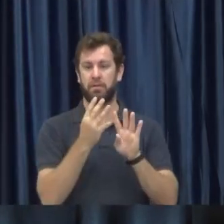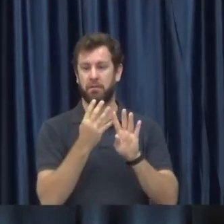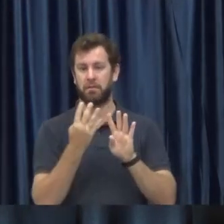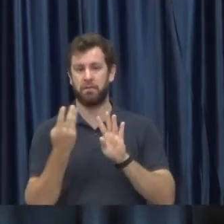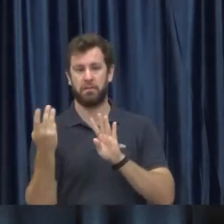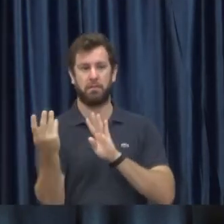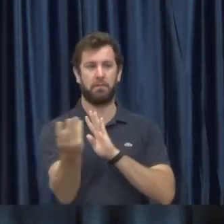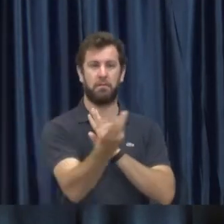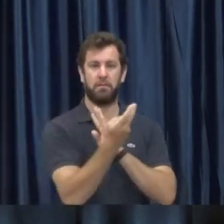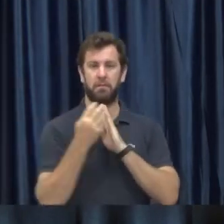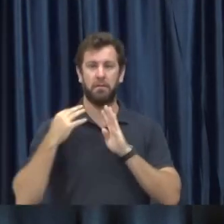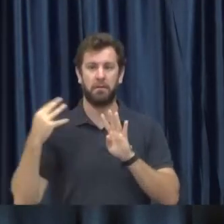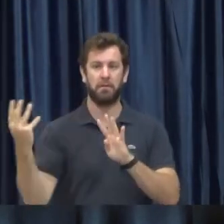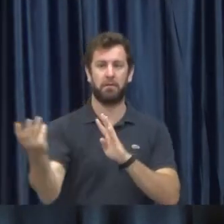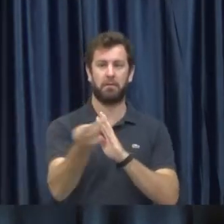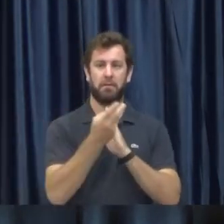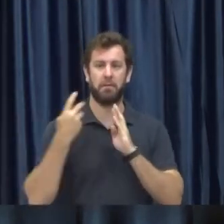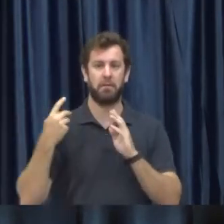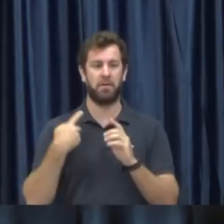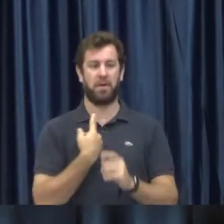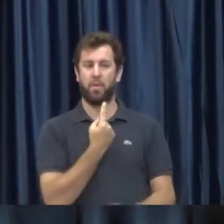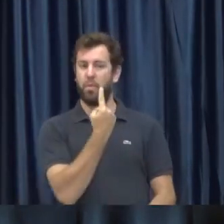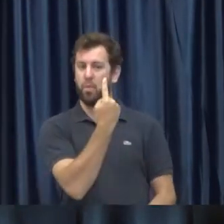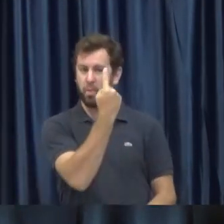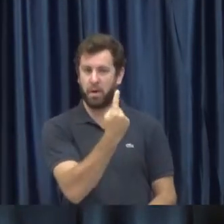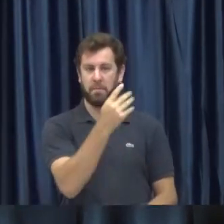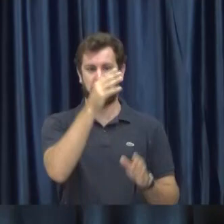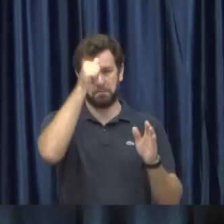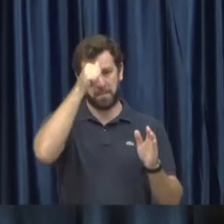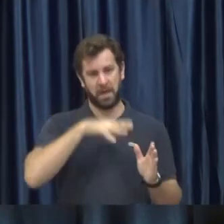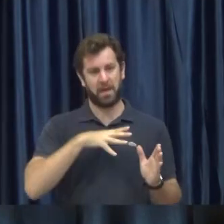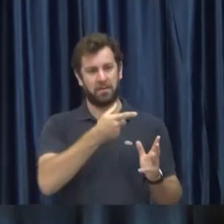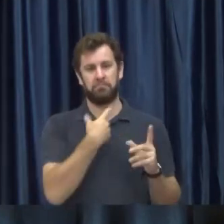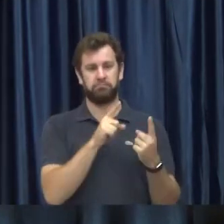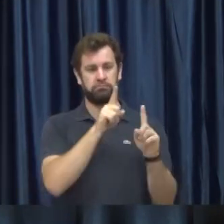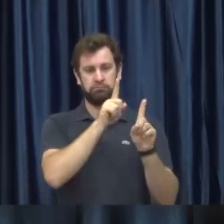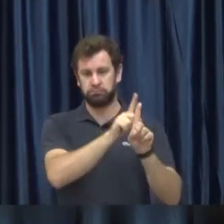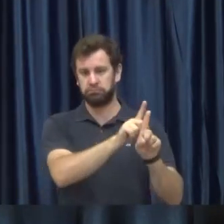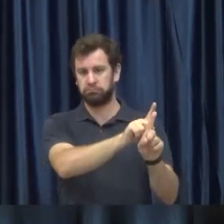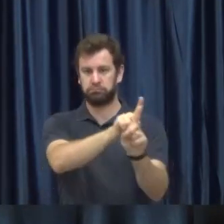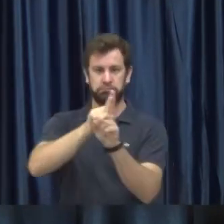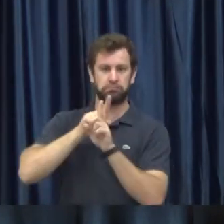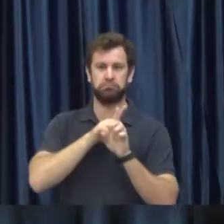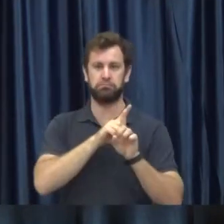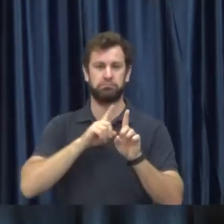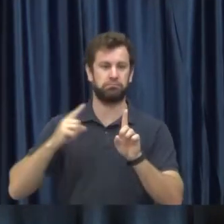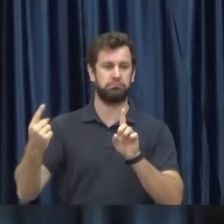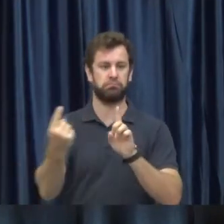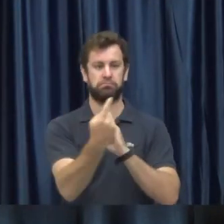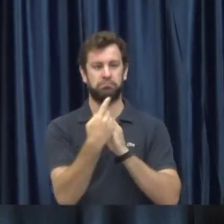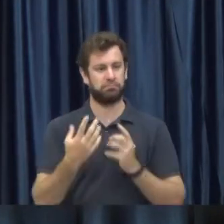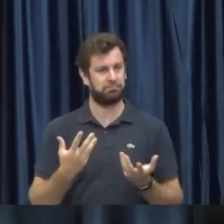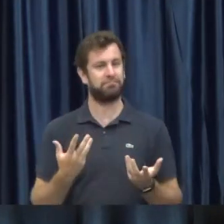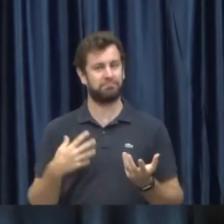circles. They prayed behind one person in unity.